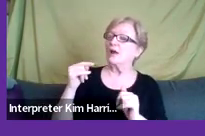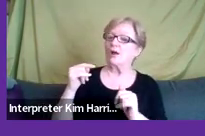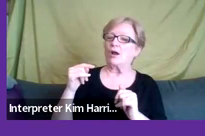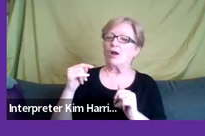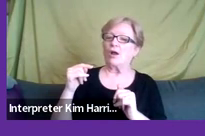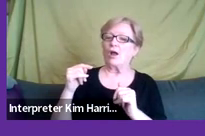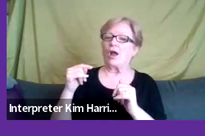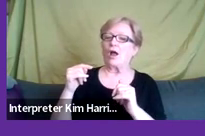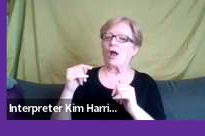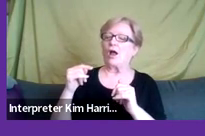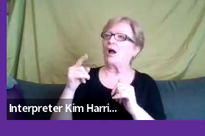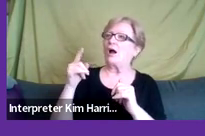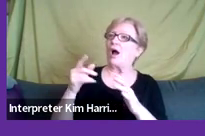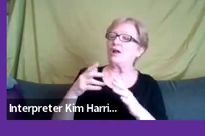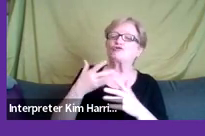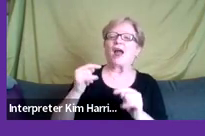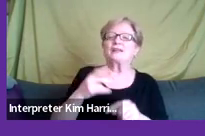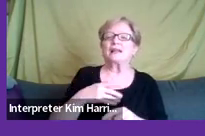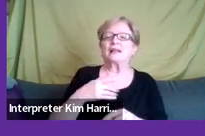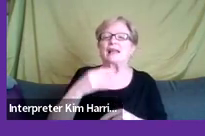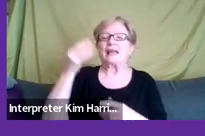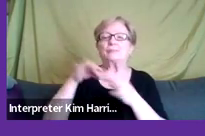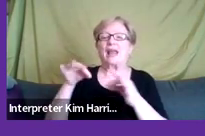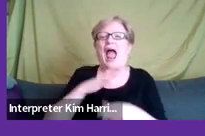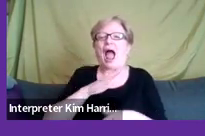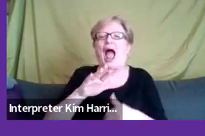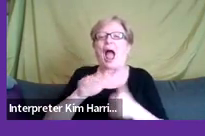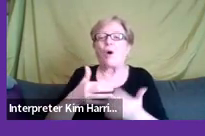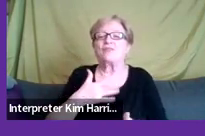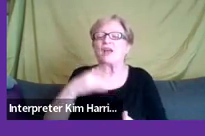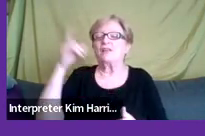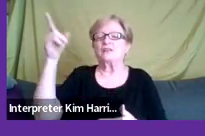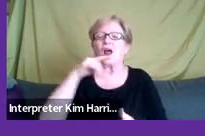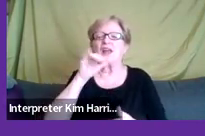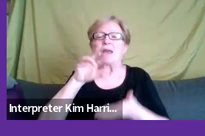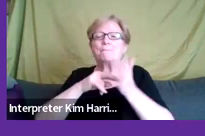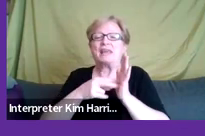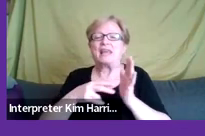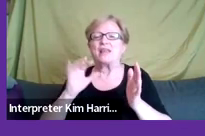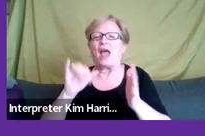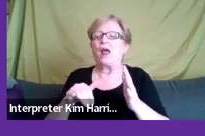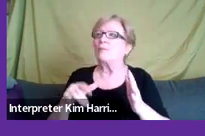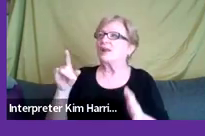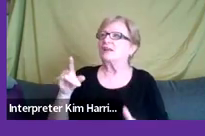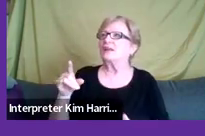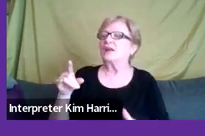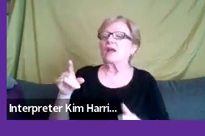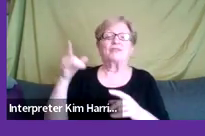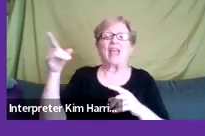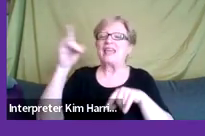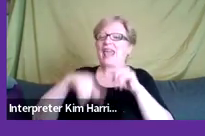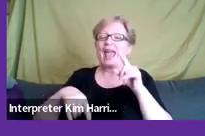made me feel, as opposed, because people can tell you that they didn't mean something a certain way, but they can't tell you how you felt or how that made you